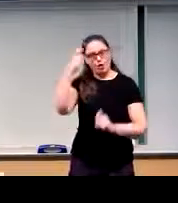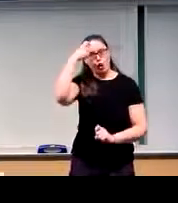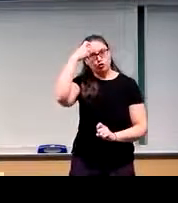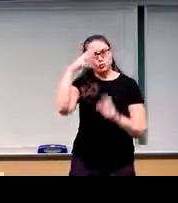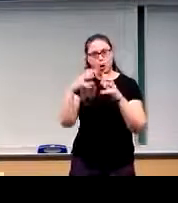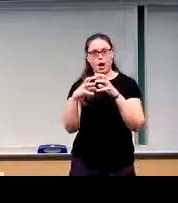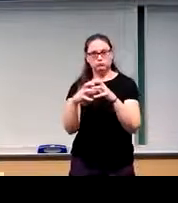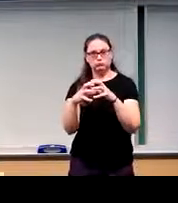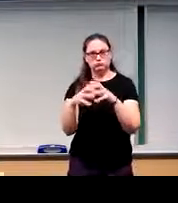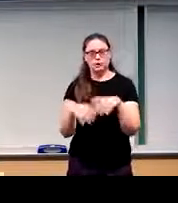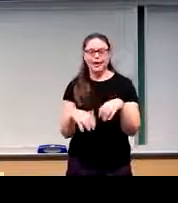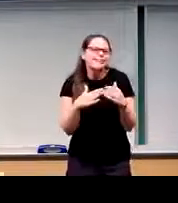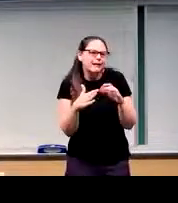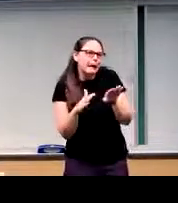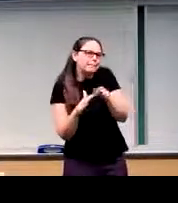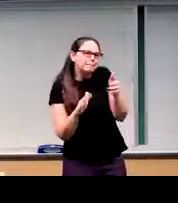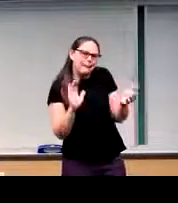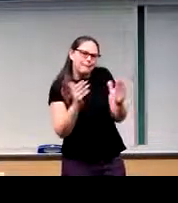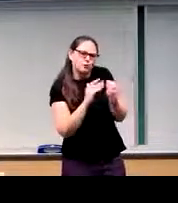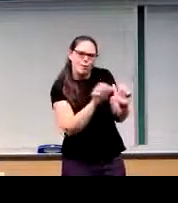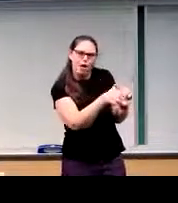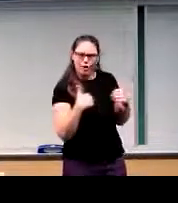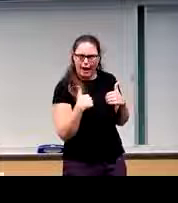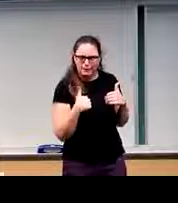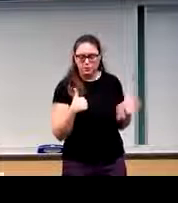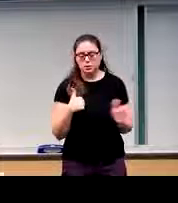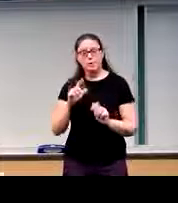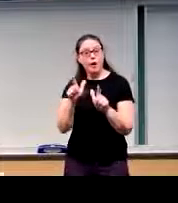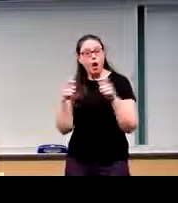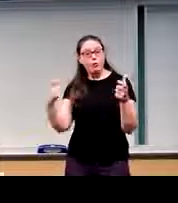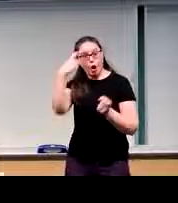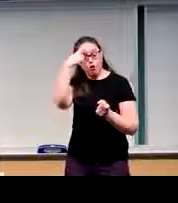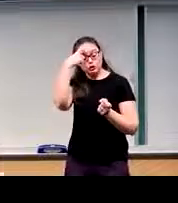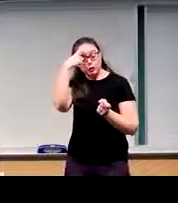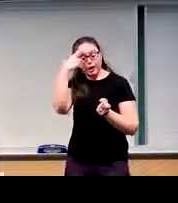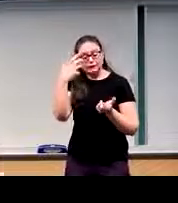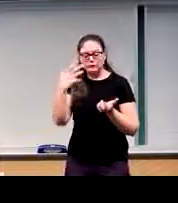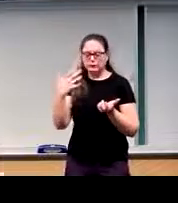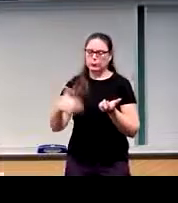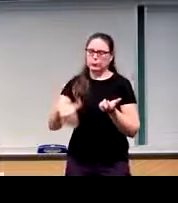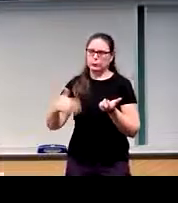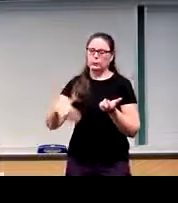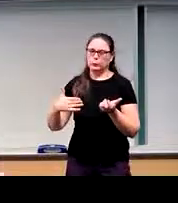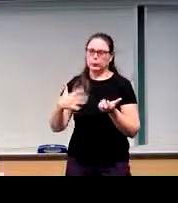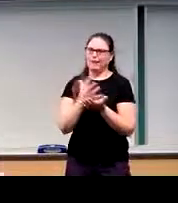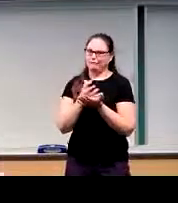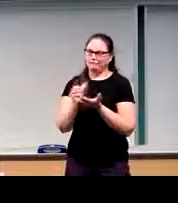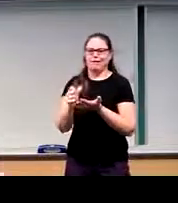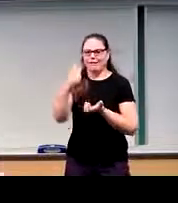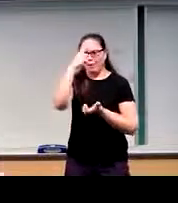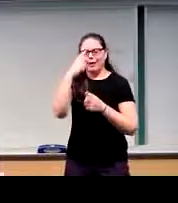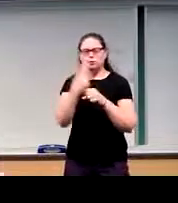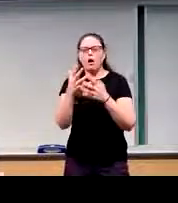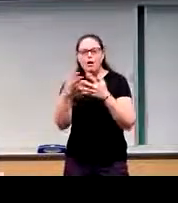larger brains than other species, but having a large brain is very costly because brains consume a great deal of